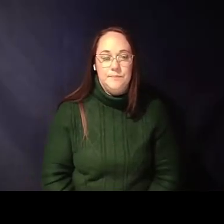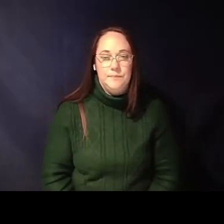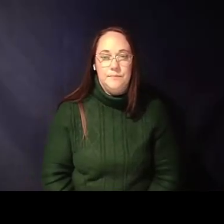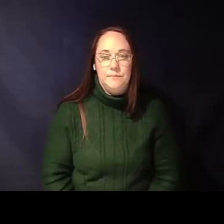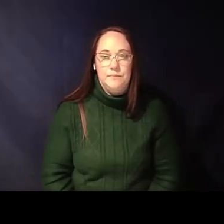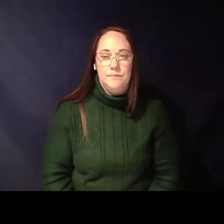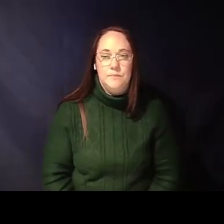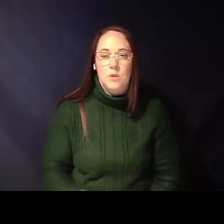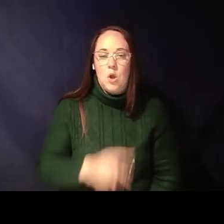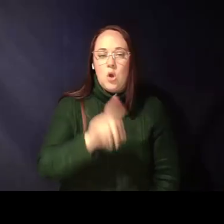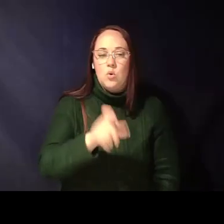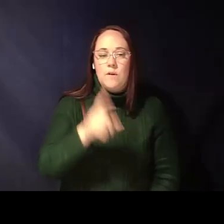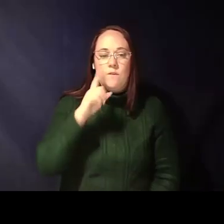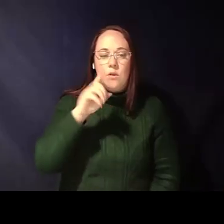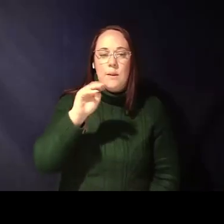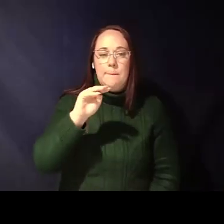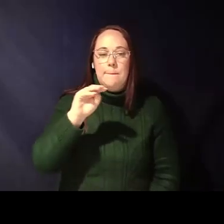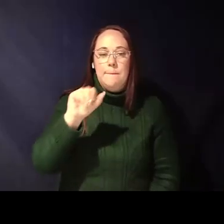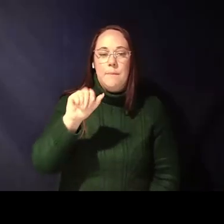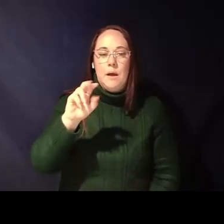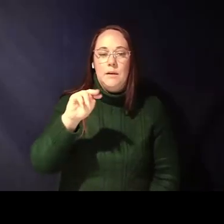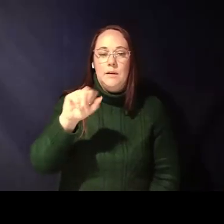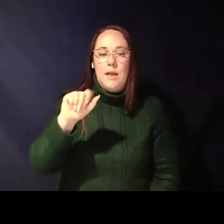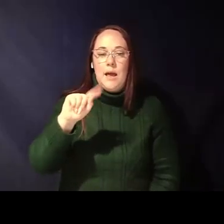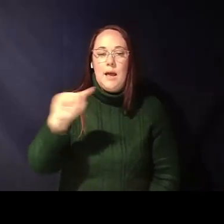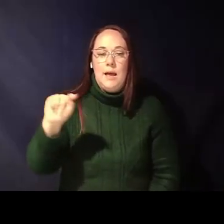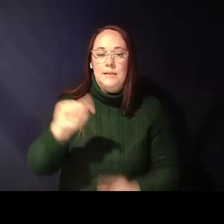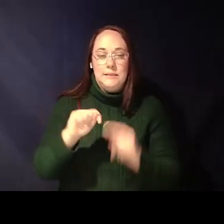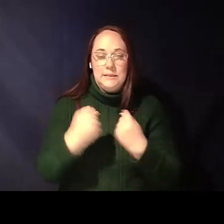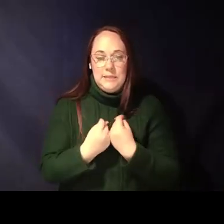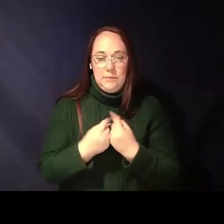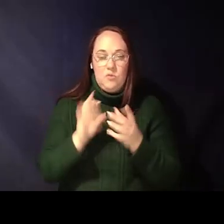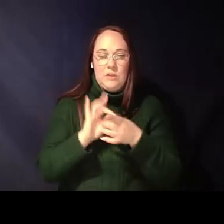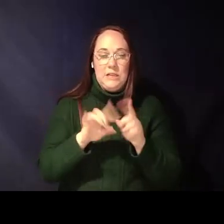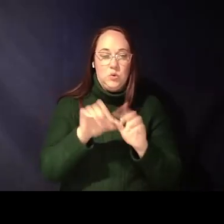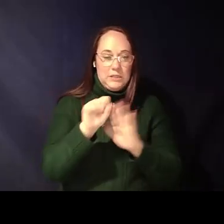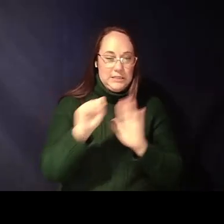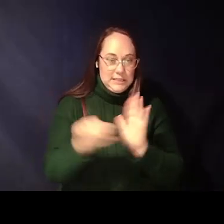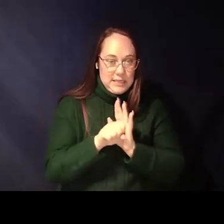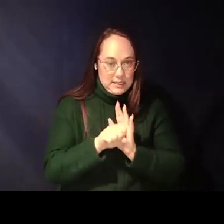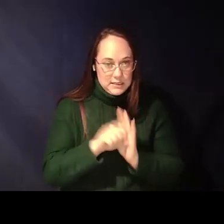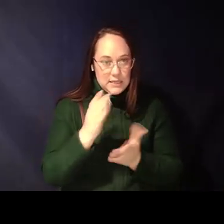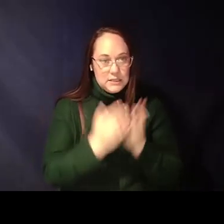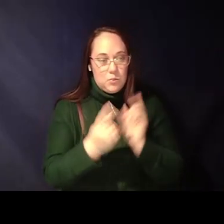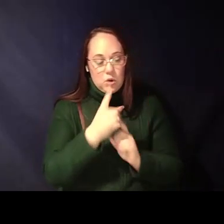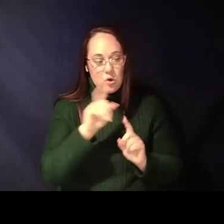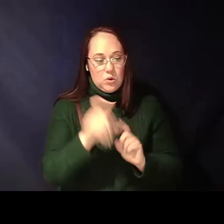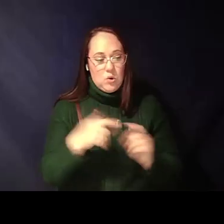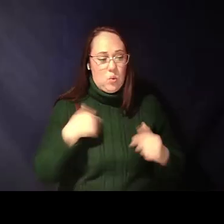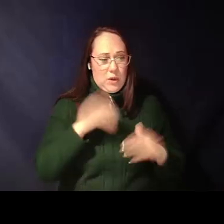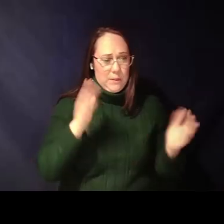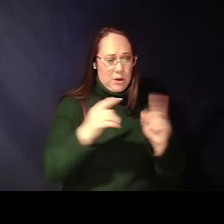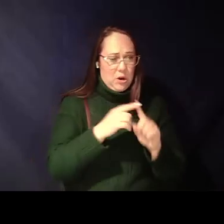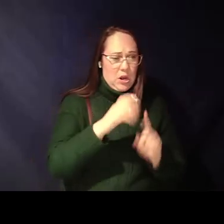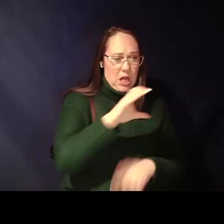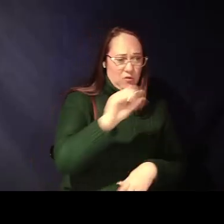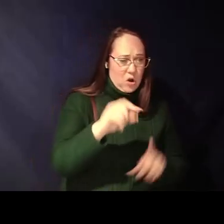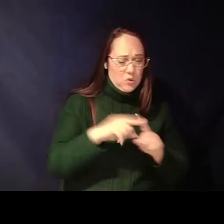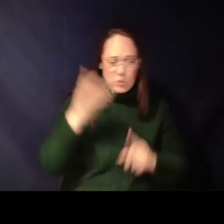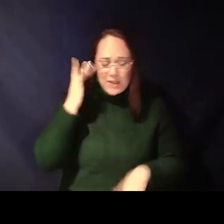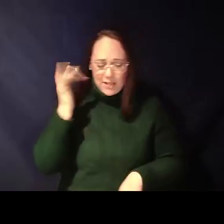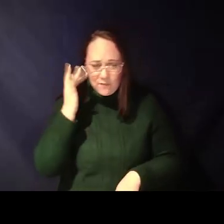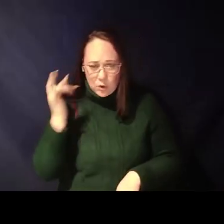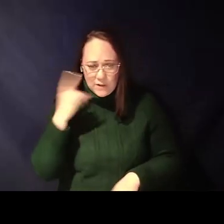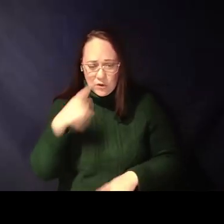Question for the Manat team in terms of the states that were looked at. Somebody's questioning, should we be comparing Colorado to California in